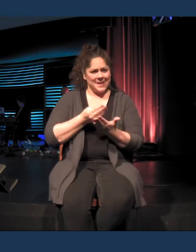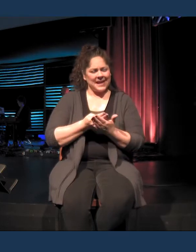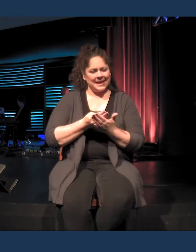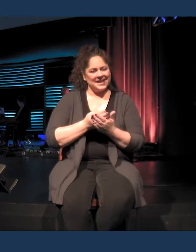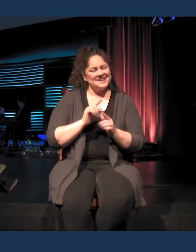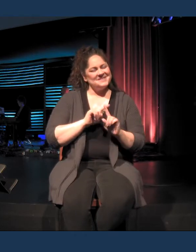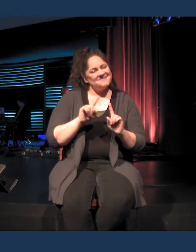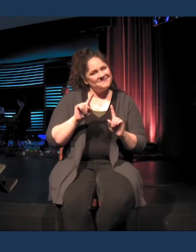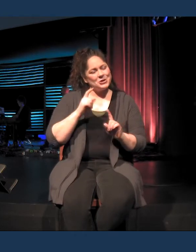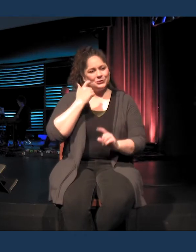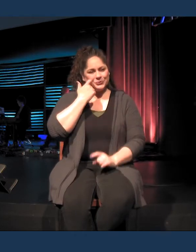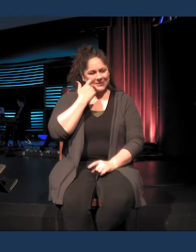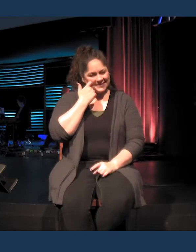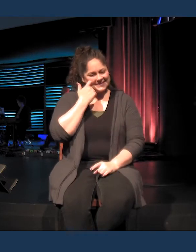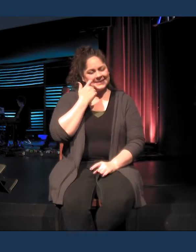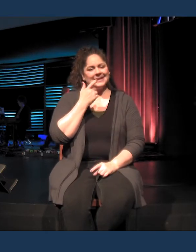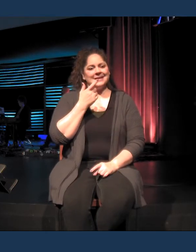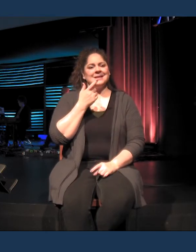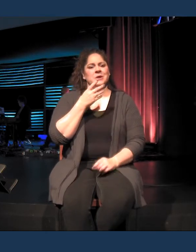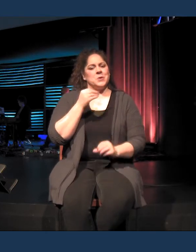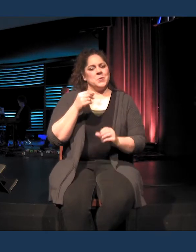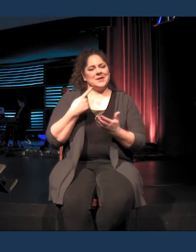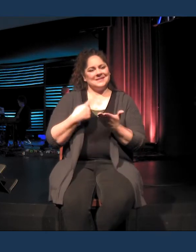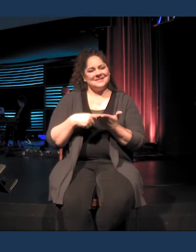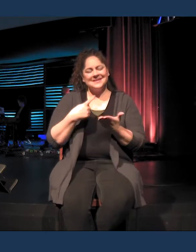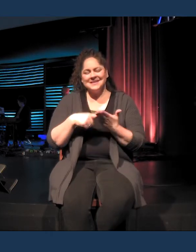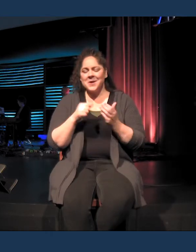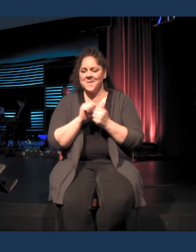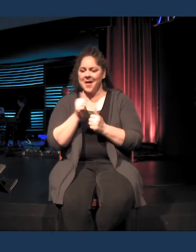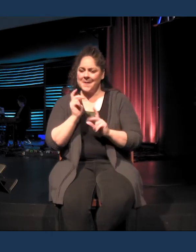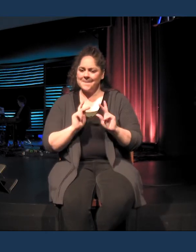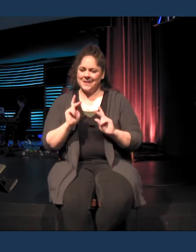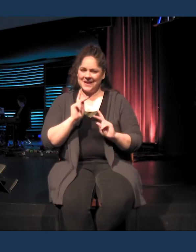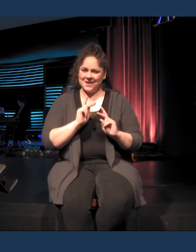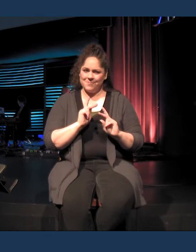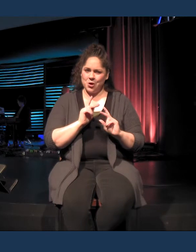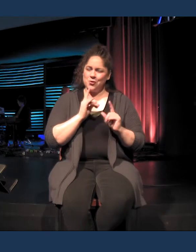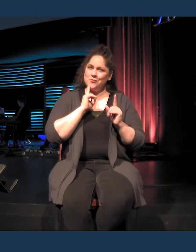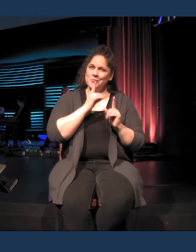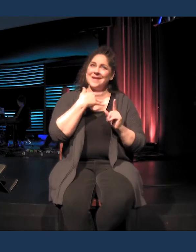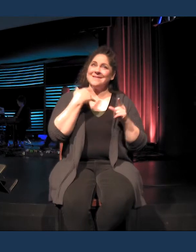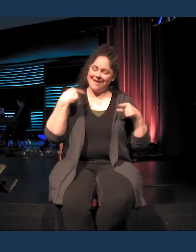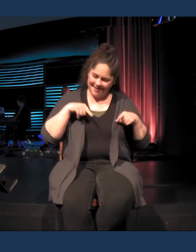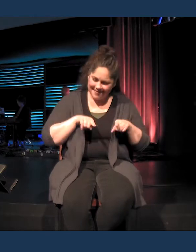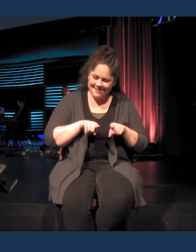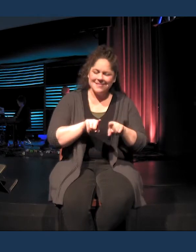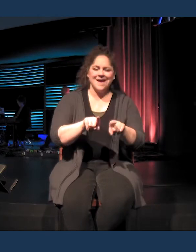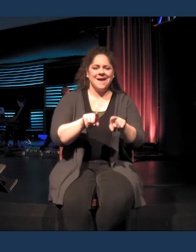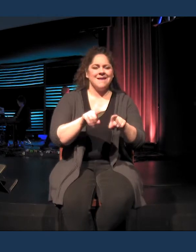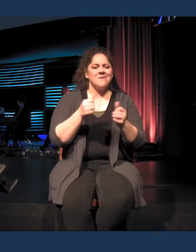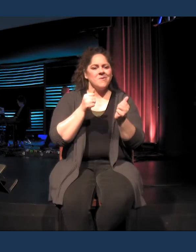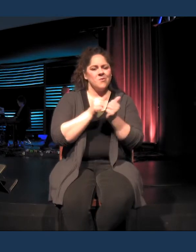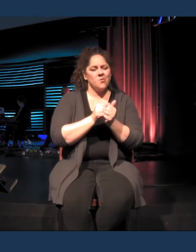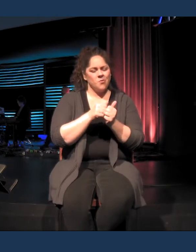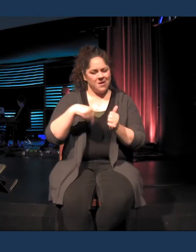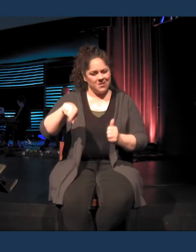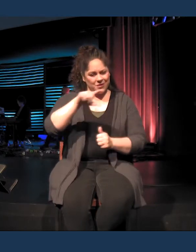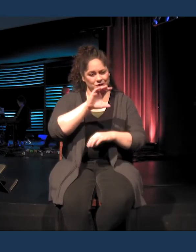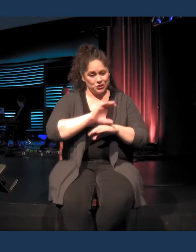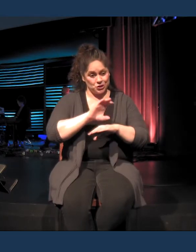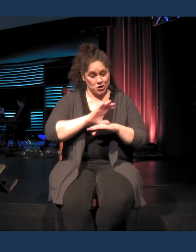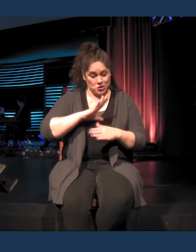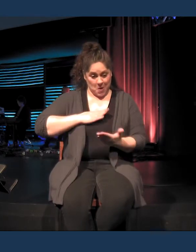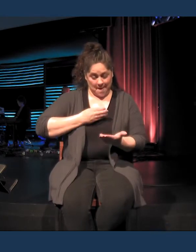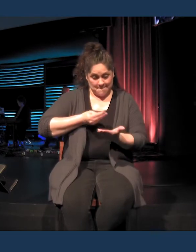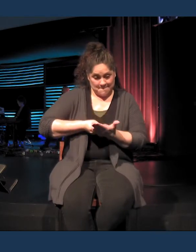whisper recently and through some discussions with folks about, are we aligned as a church body that our treasure goes